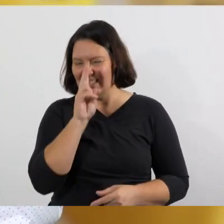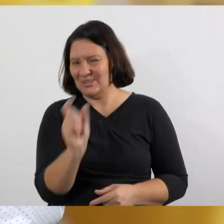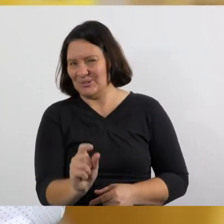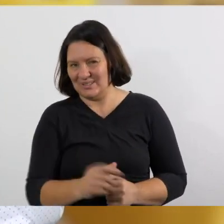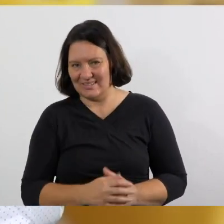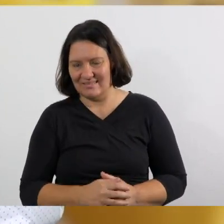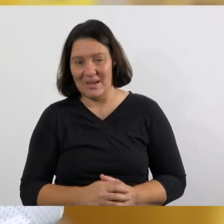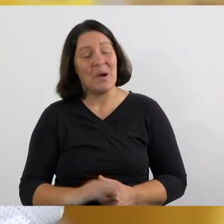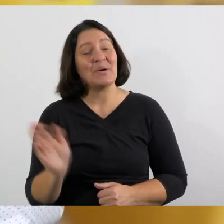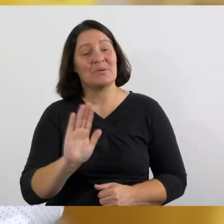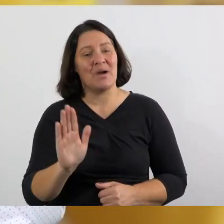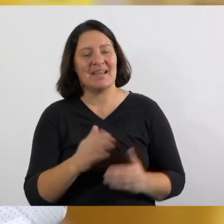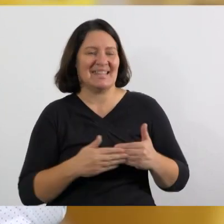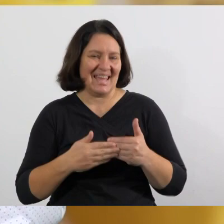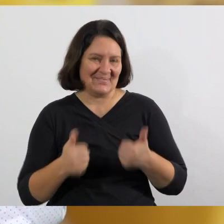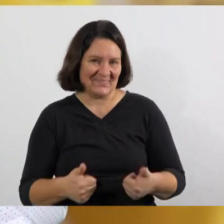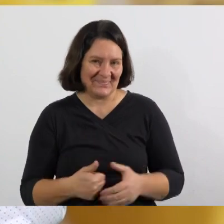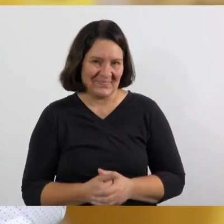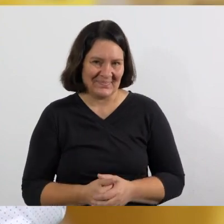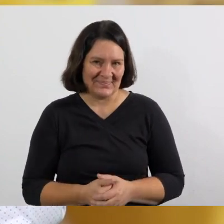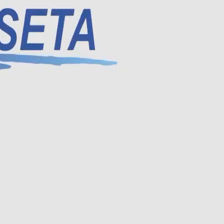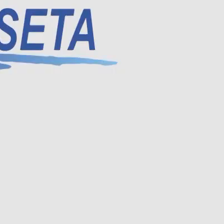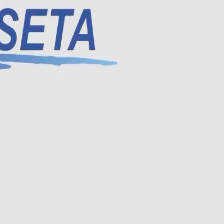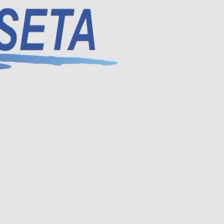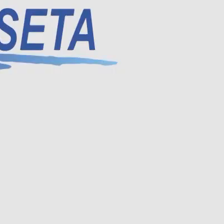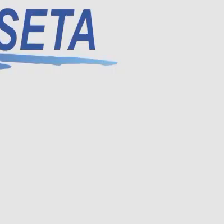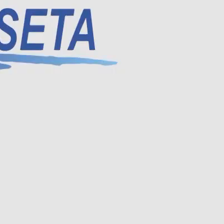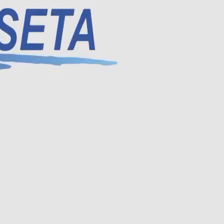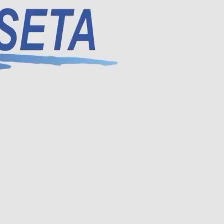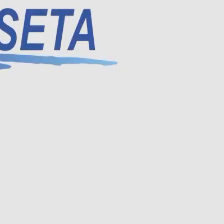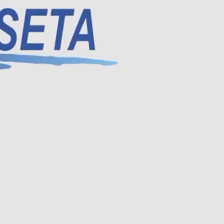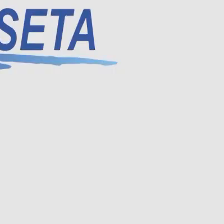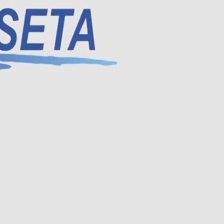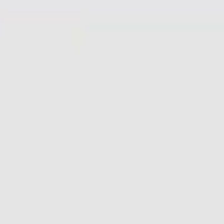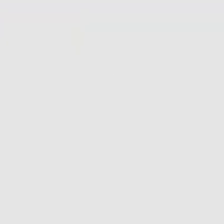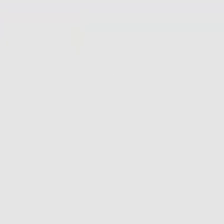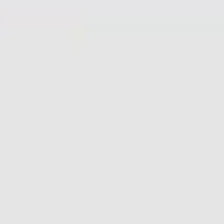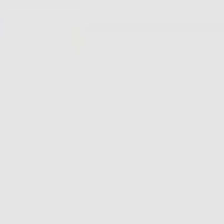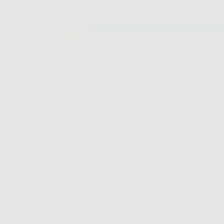I hope to see you again soon. It is goodbye and take care.